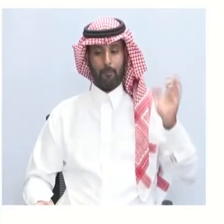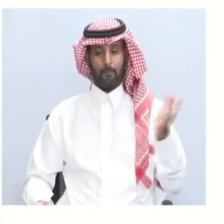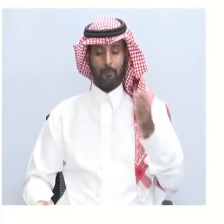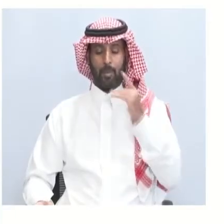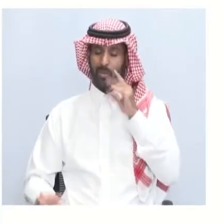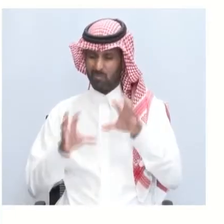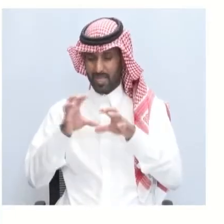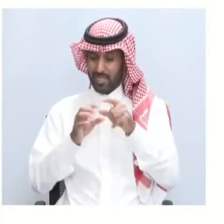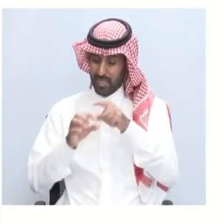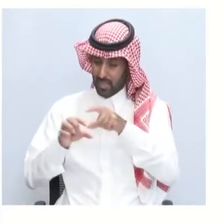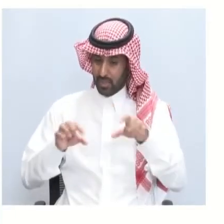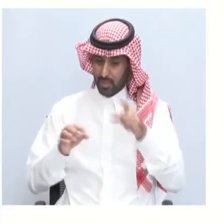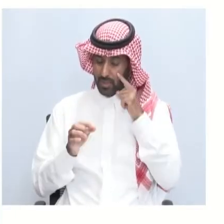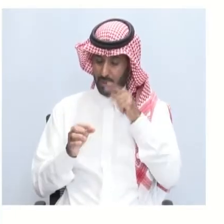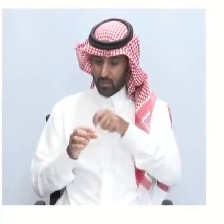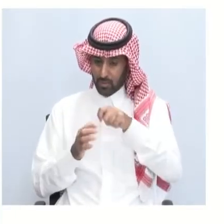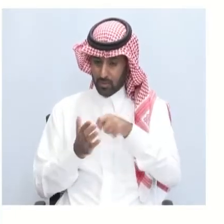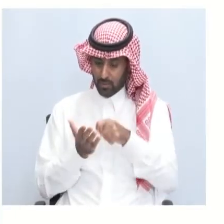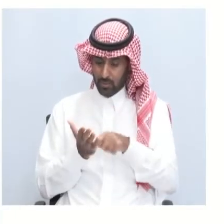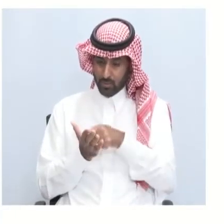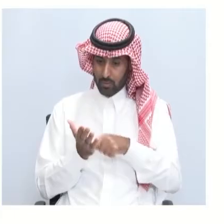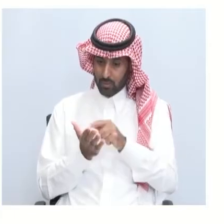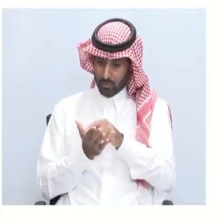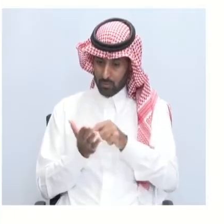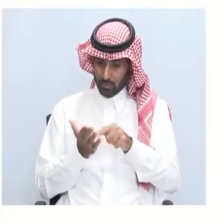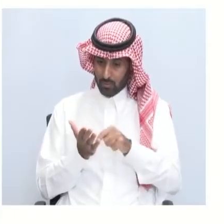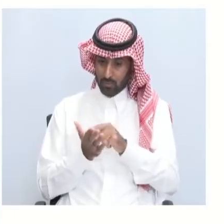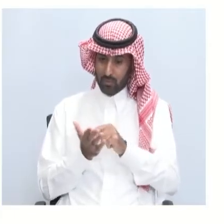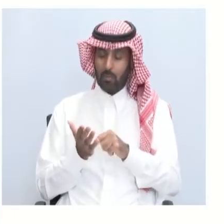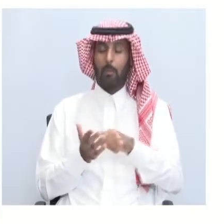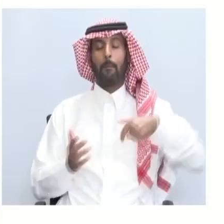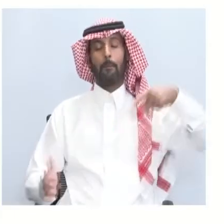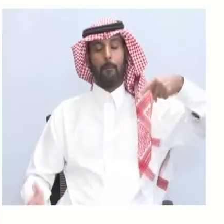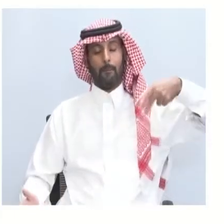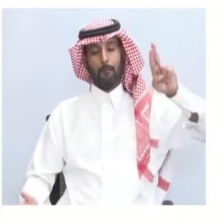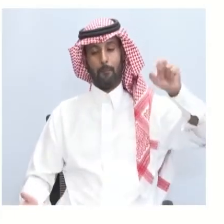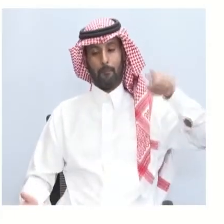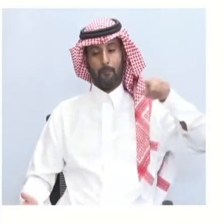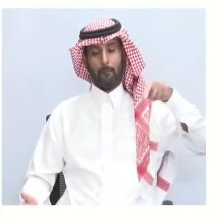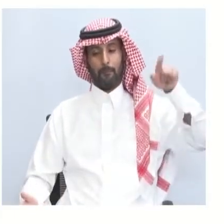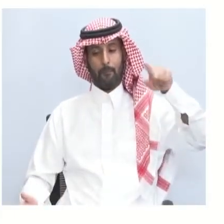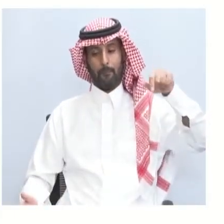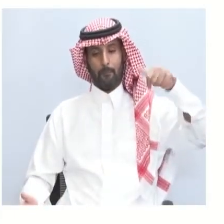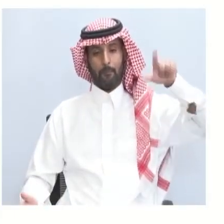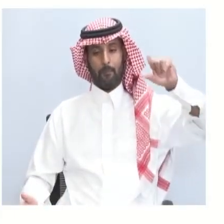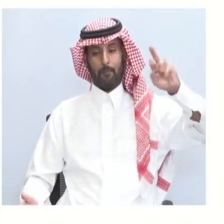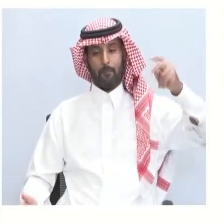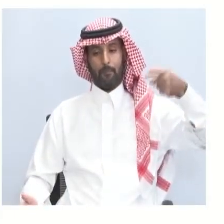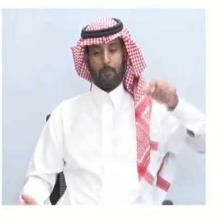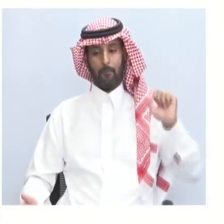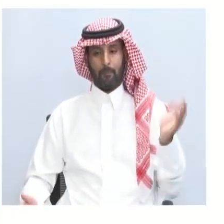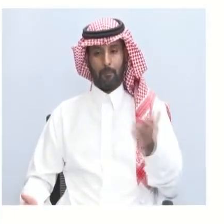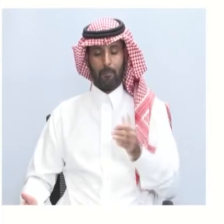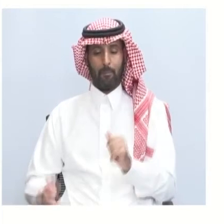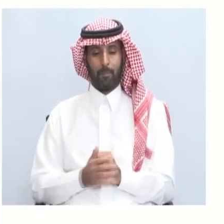Z-U-Z-L-I-G-N-P. So the correct word is puzzling, puzzling. So now you know how to answer this